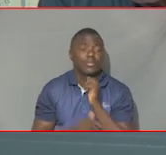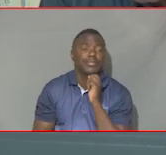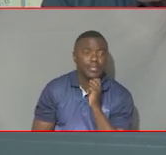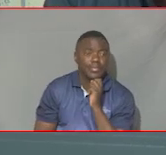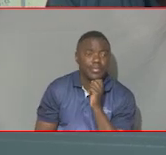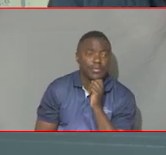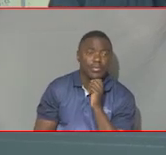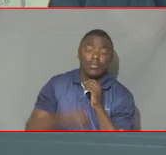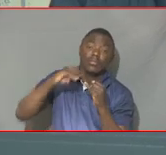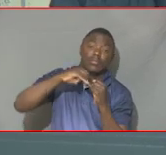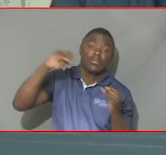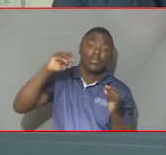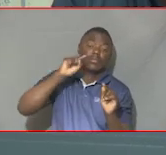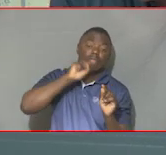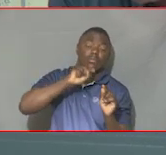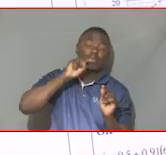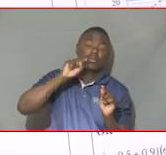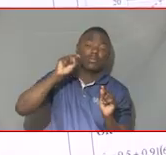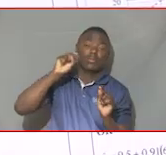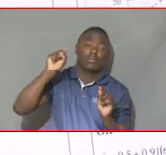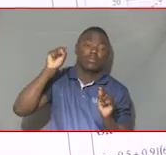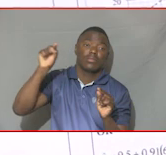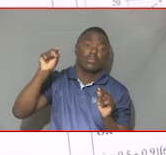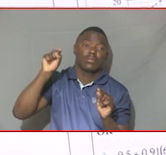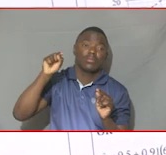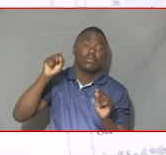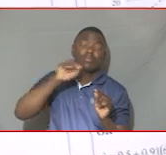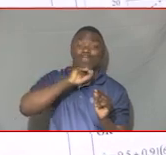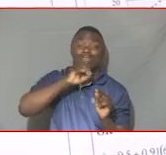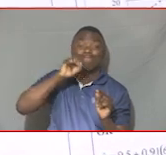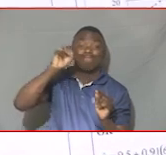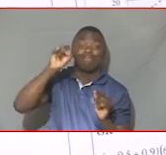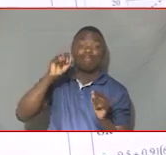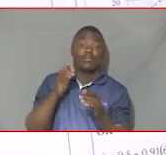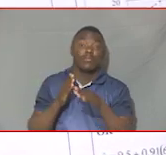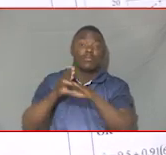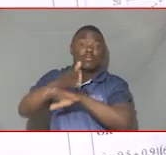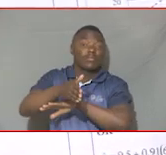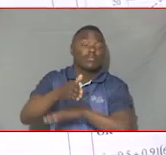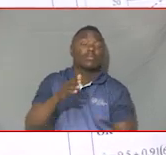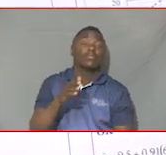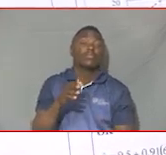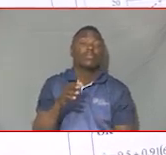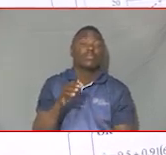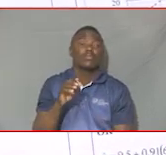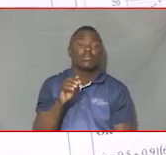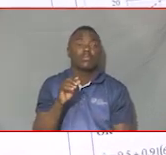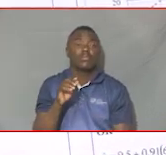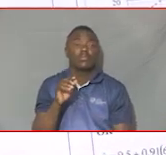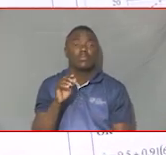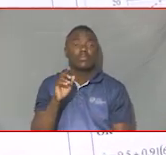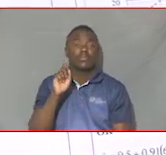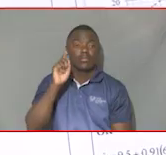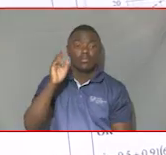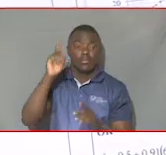is a dotted line. A least squares regression line must not go past the smallest x value